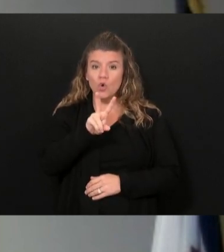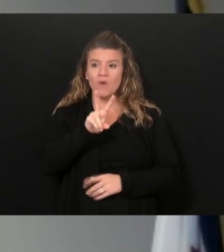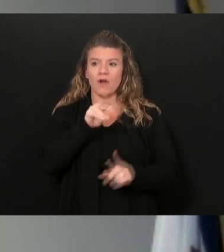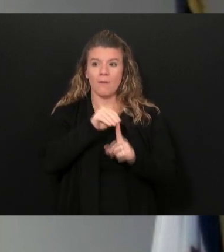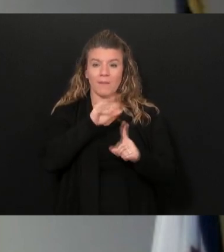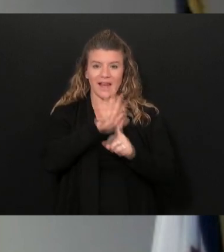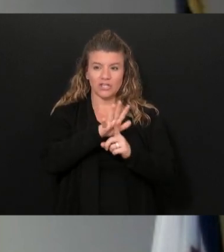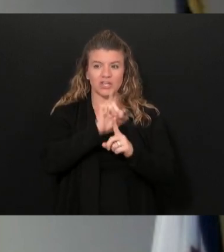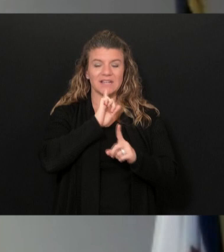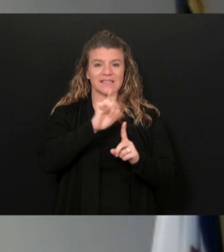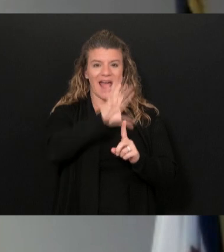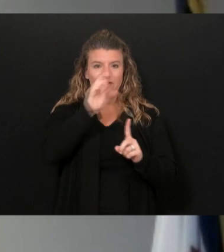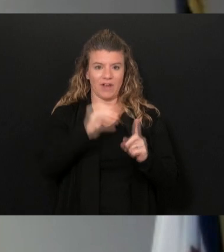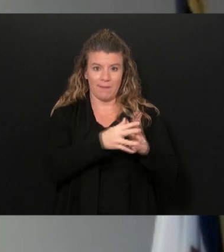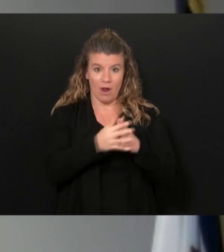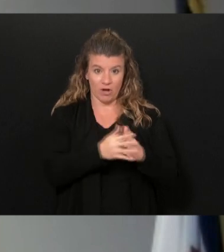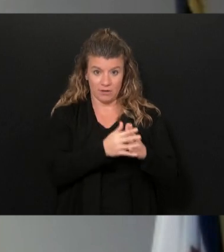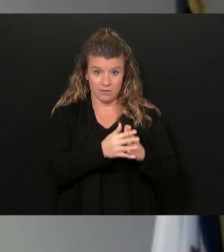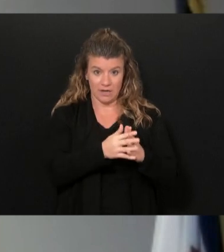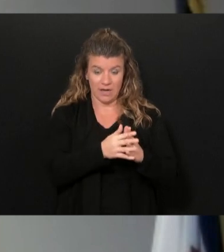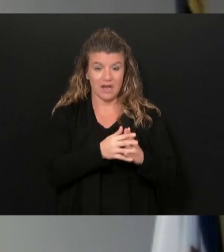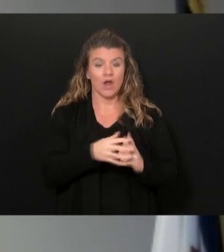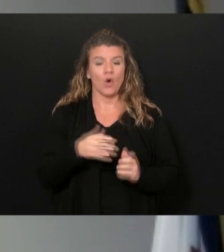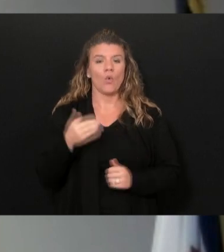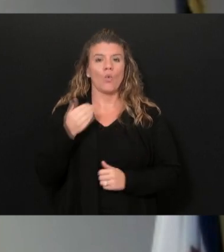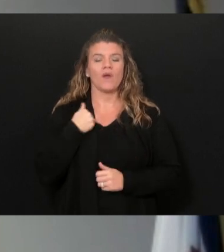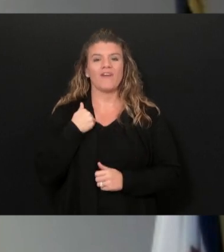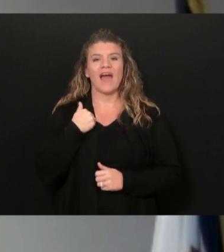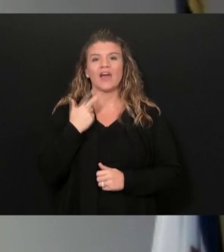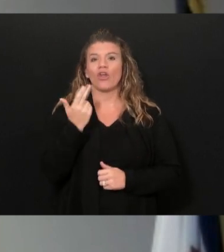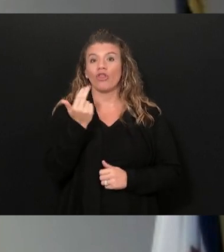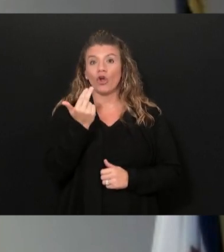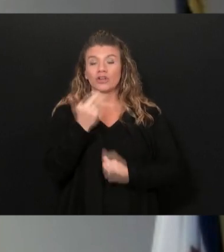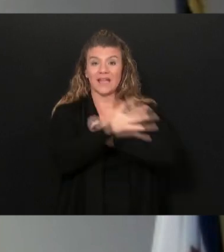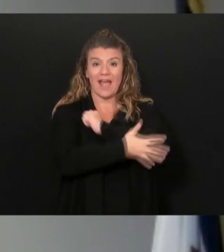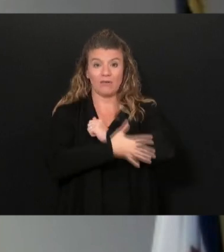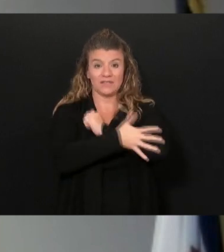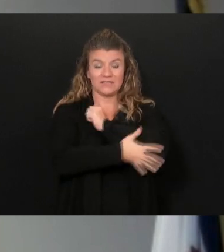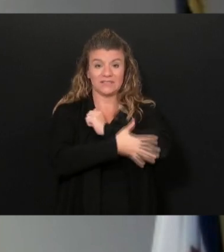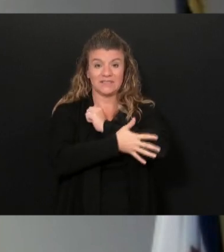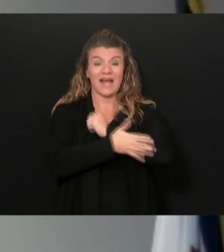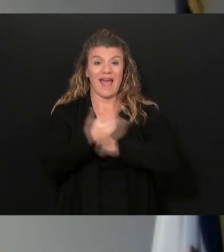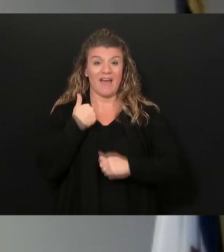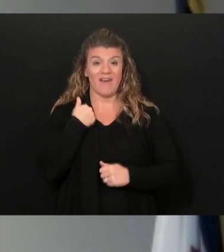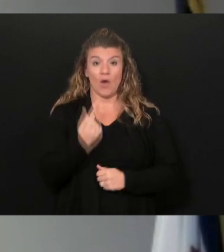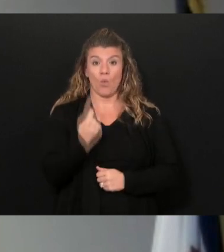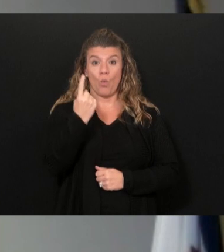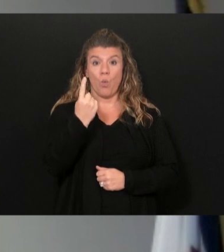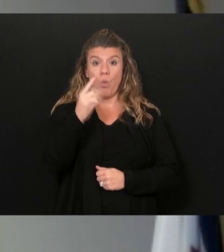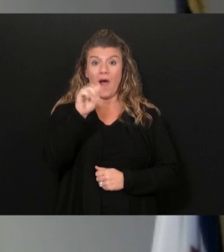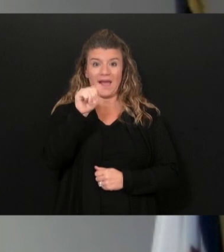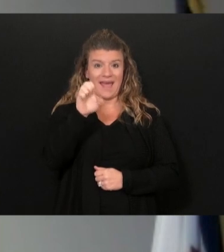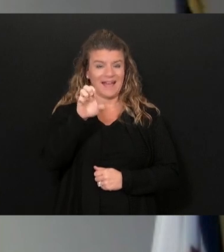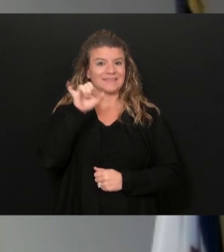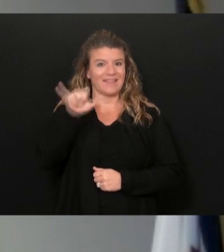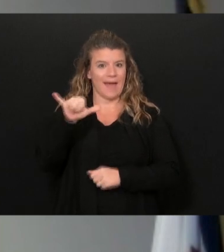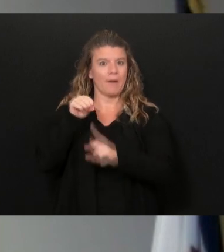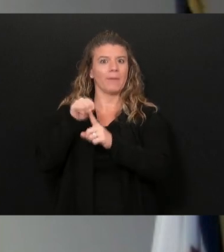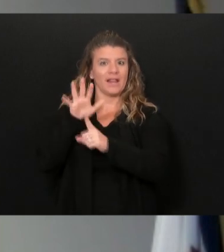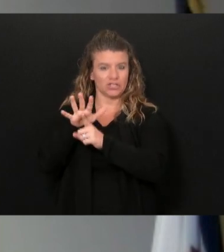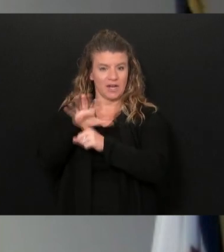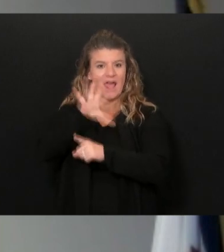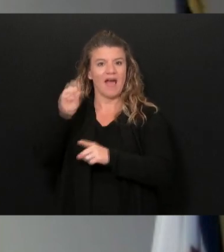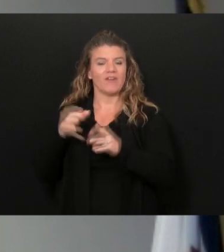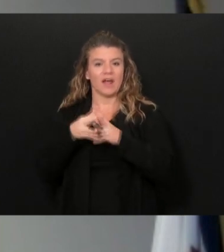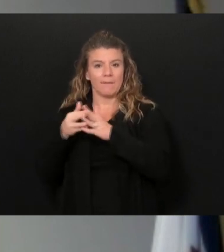African American. We've had 13 counties that have had at least one case in the African American population, and we will